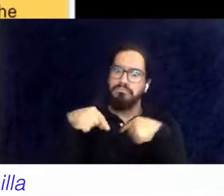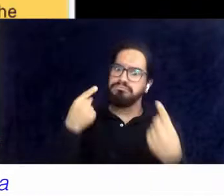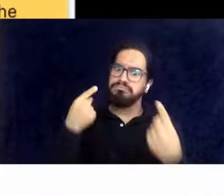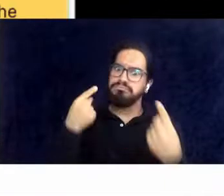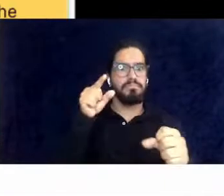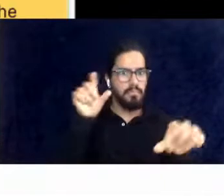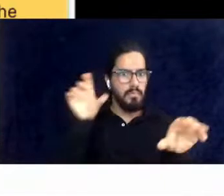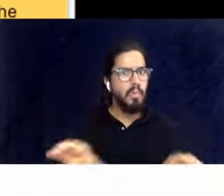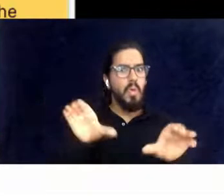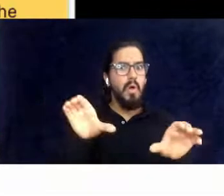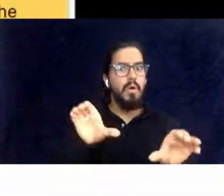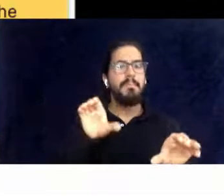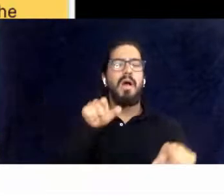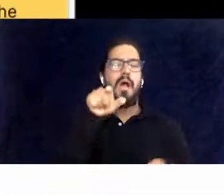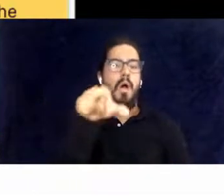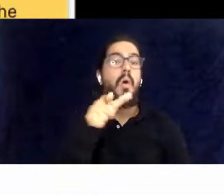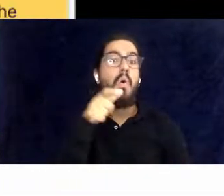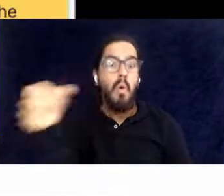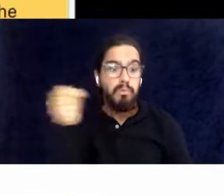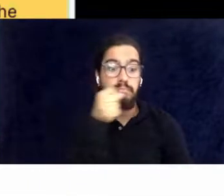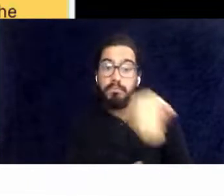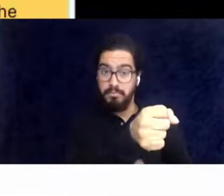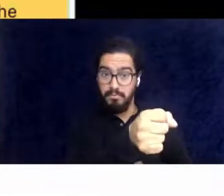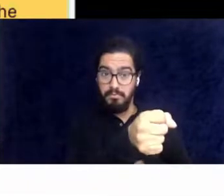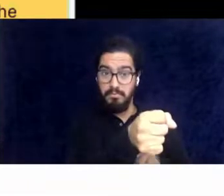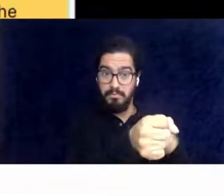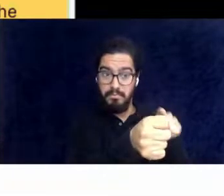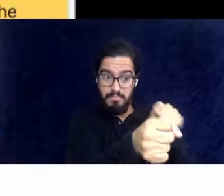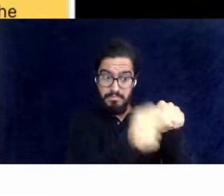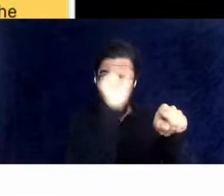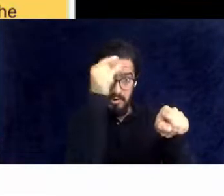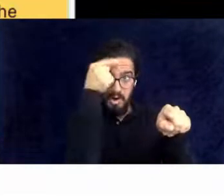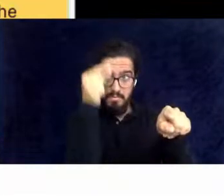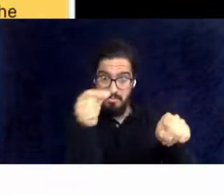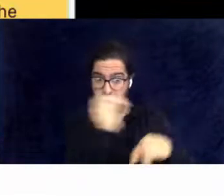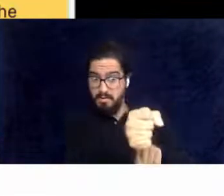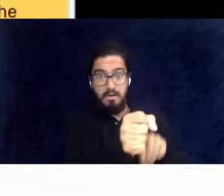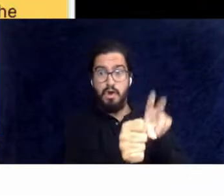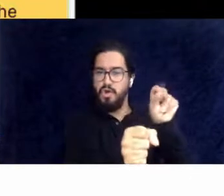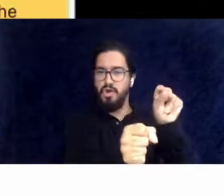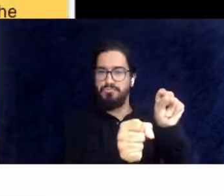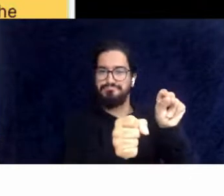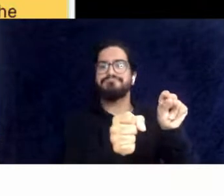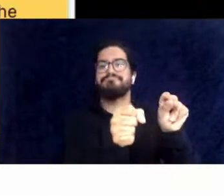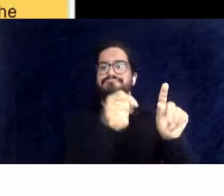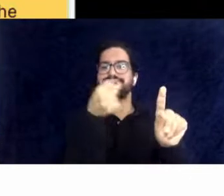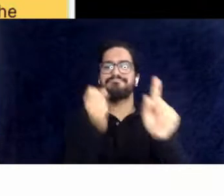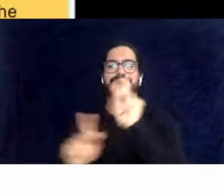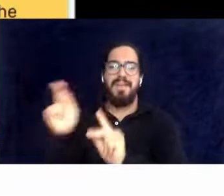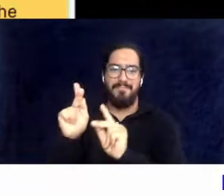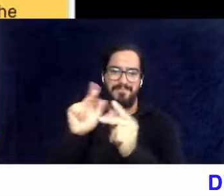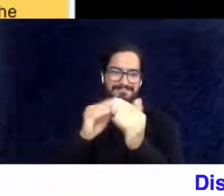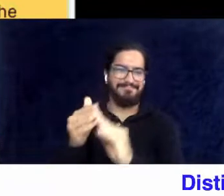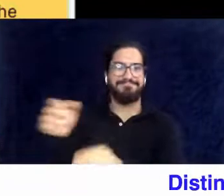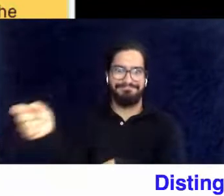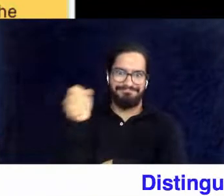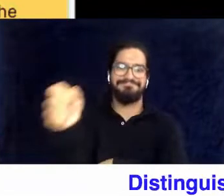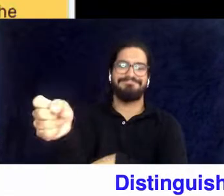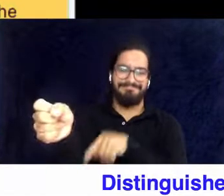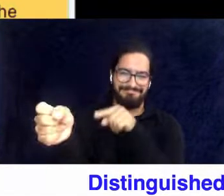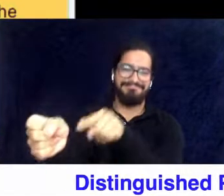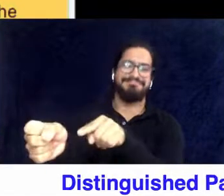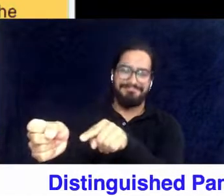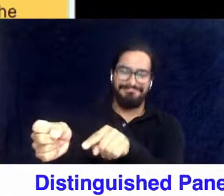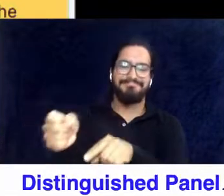here. It was the municipality. The central government has had so many missteps and misinformation, and we really need to